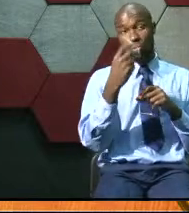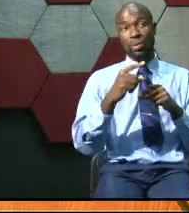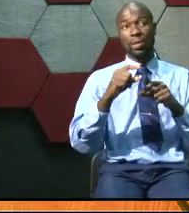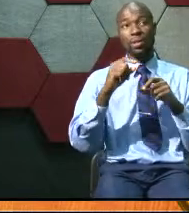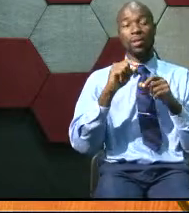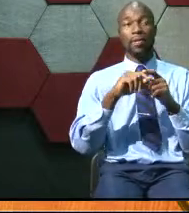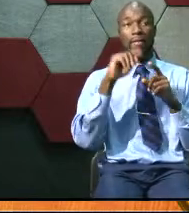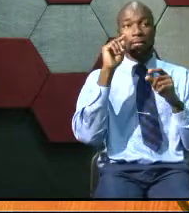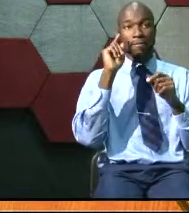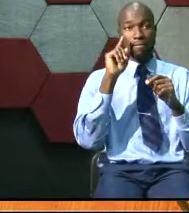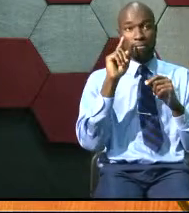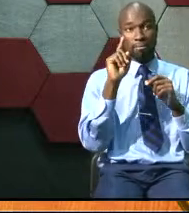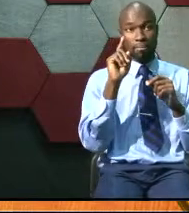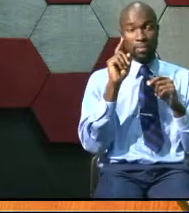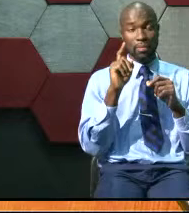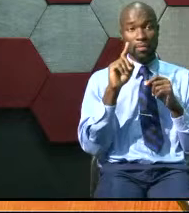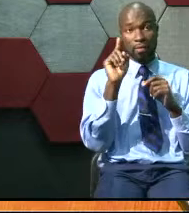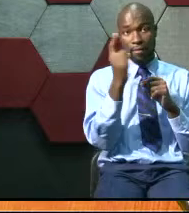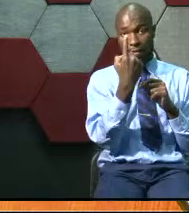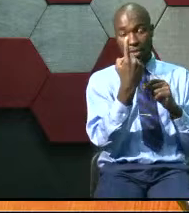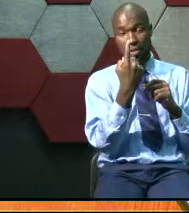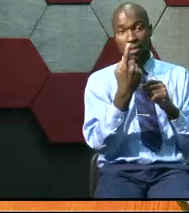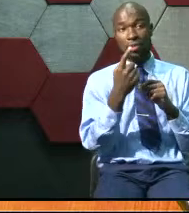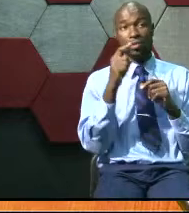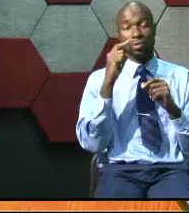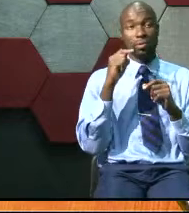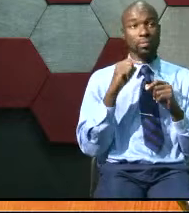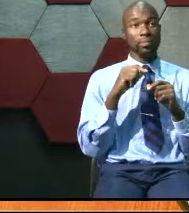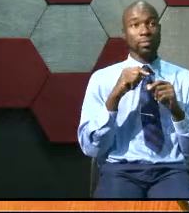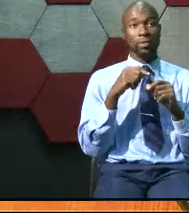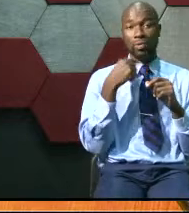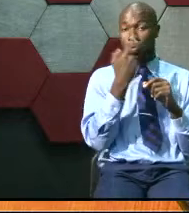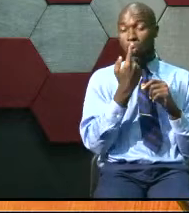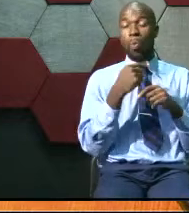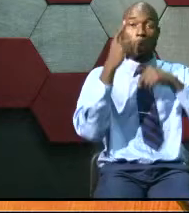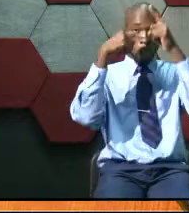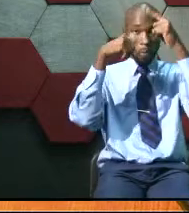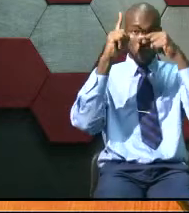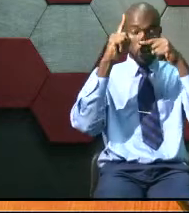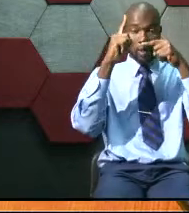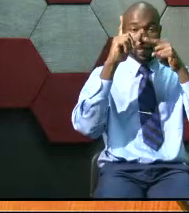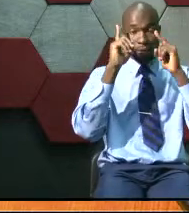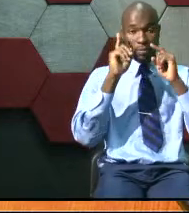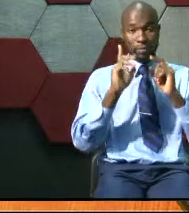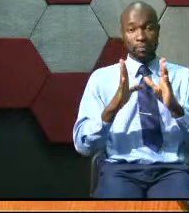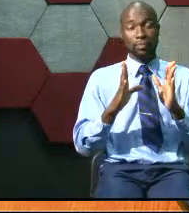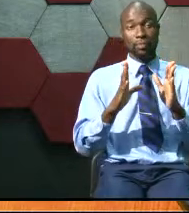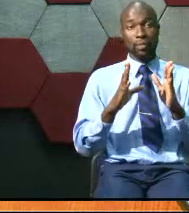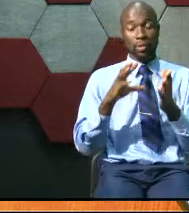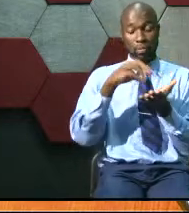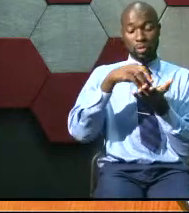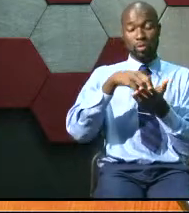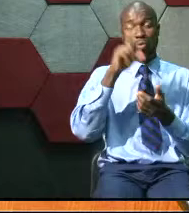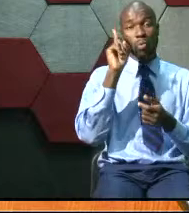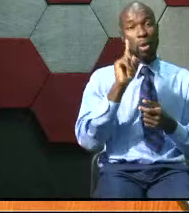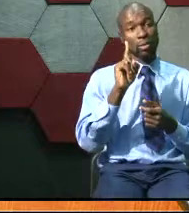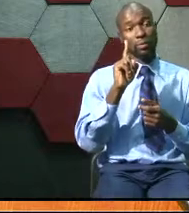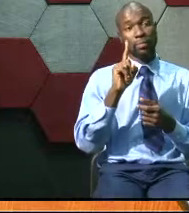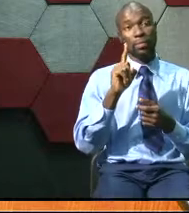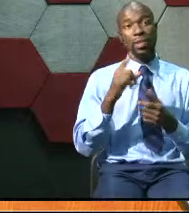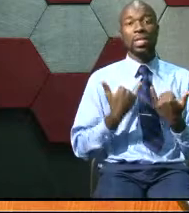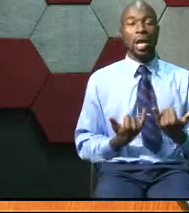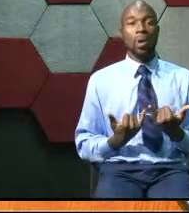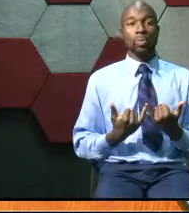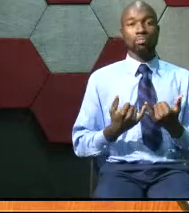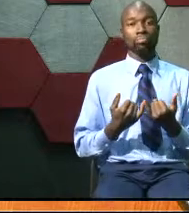that's position 2, and the first prize or the winner, and that is position 1 in the technology category. So deep